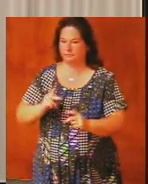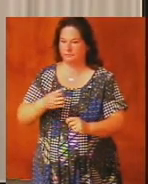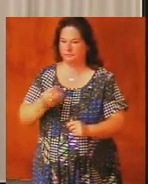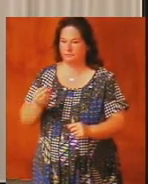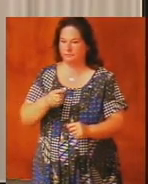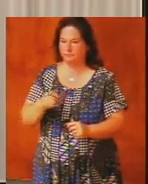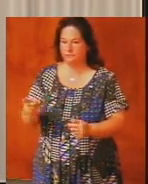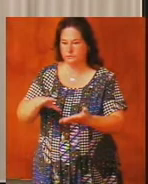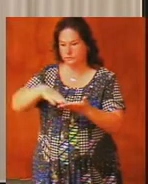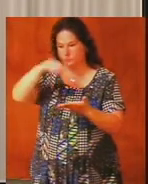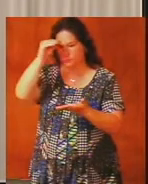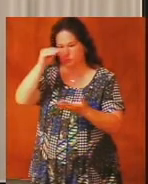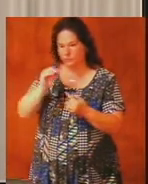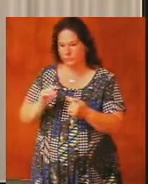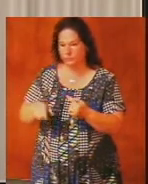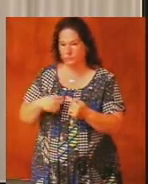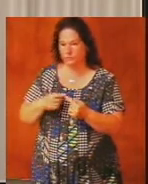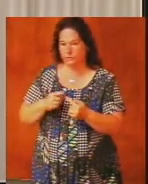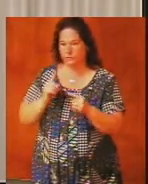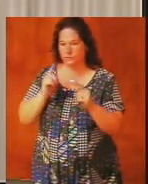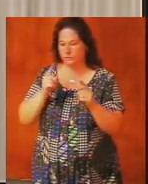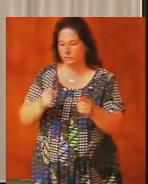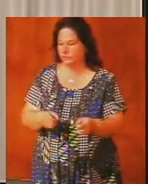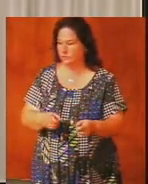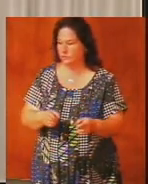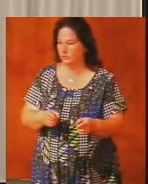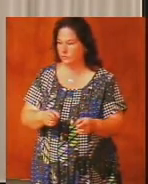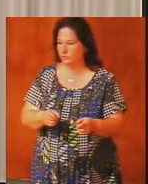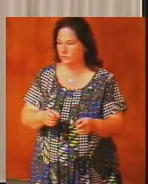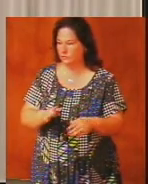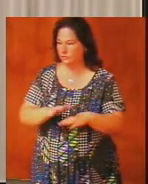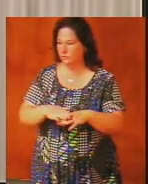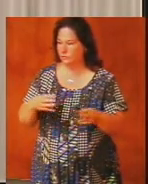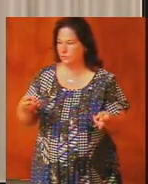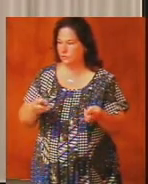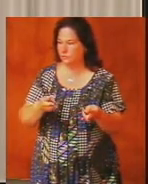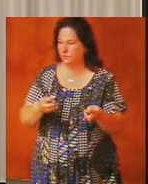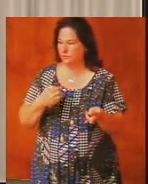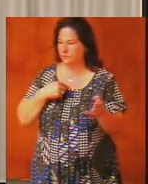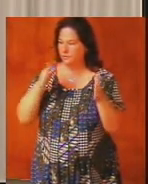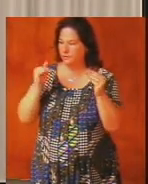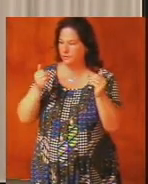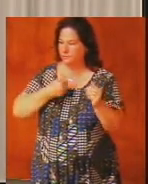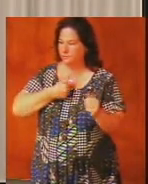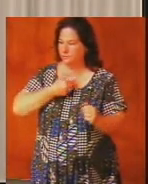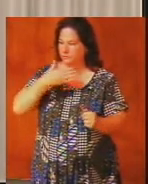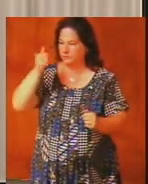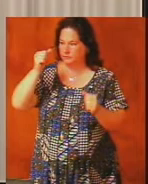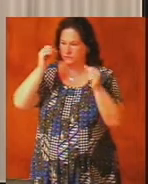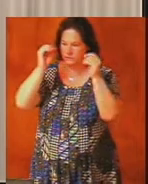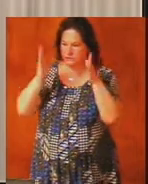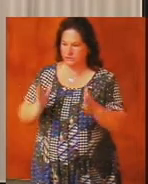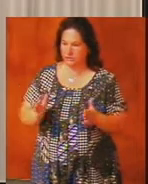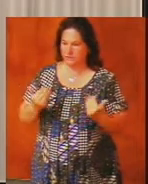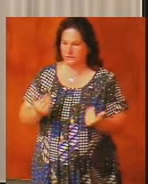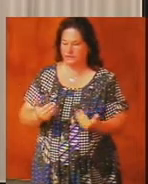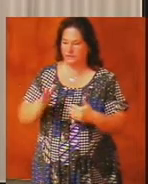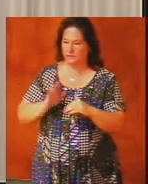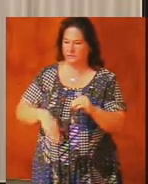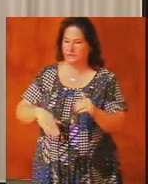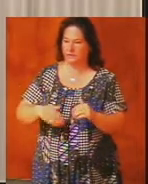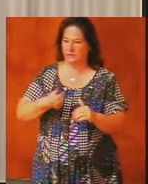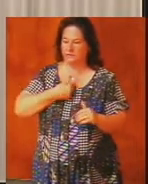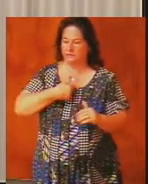And you learn as you go. I hope I'm a better teacher now than I